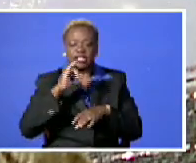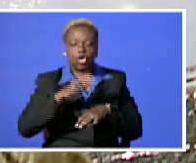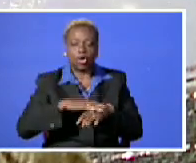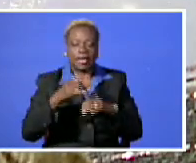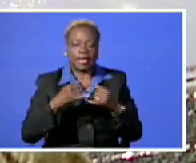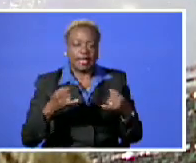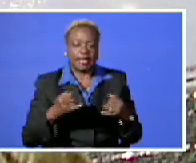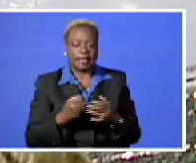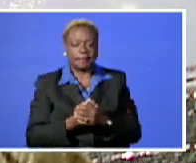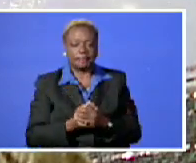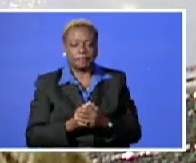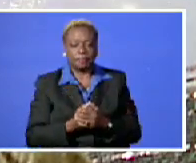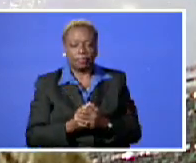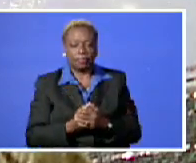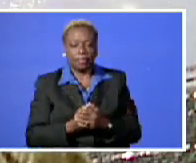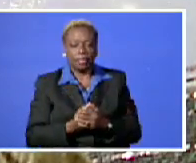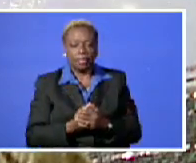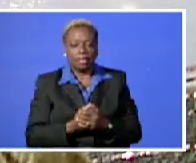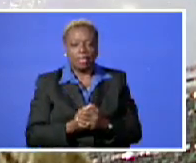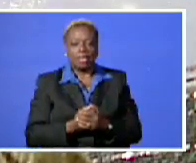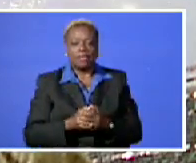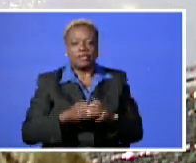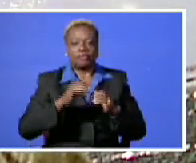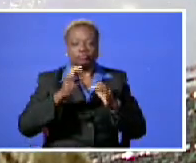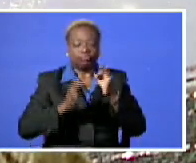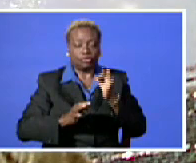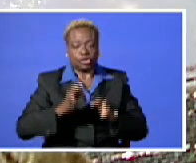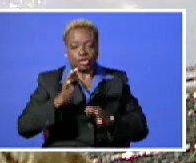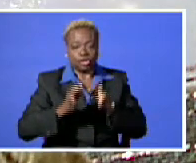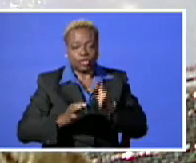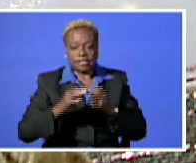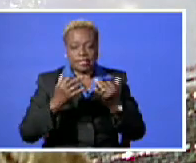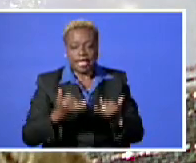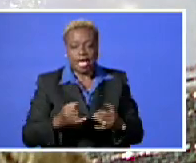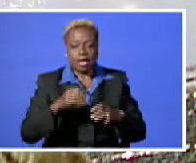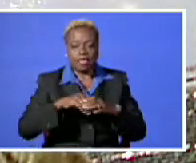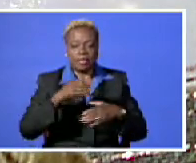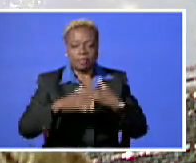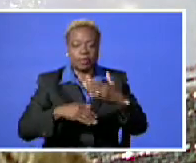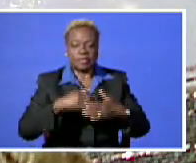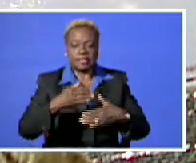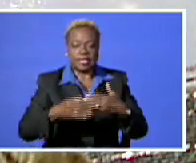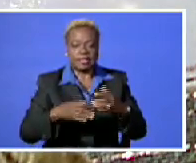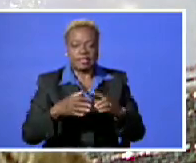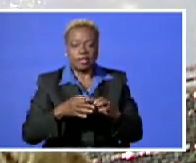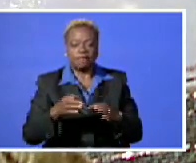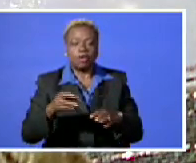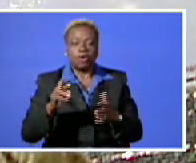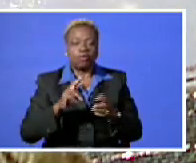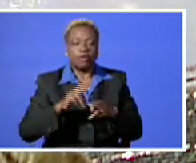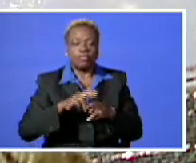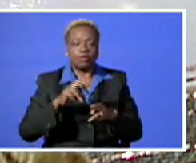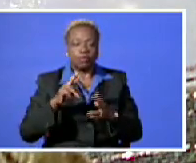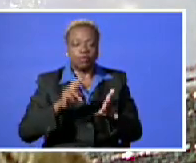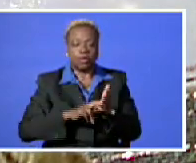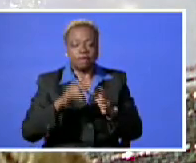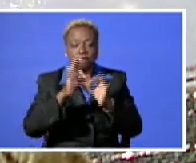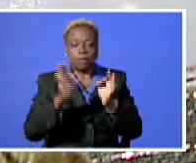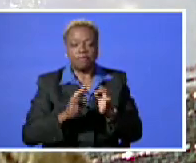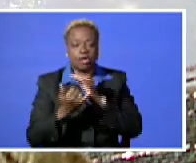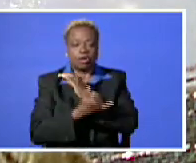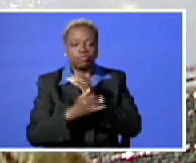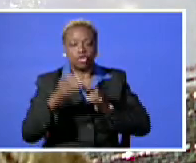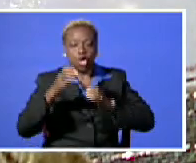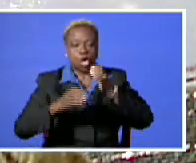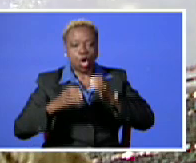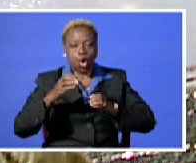The Office of the Judiciary, meantime, continuing the process of modernization and reform of the country's court system. Today, the